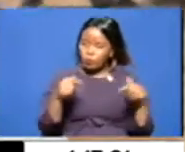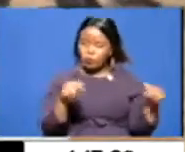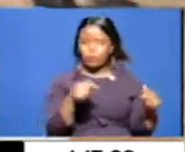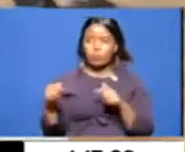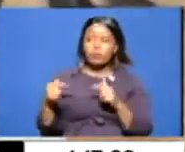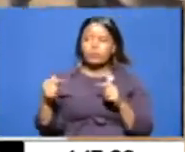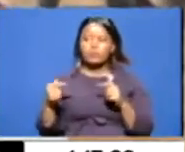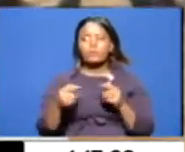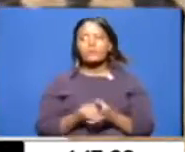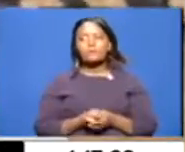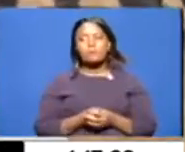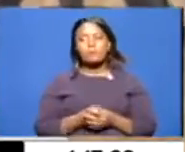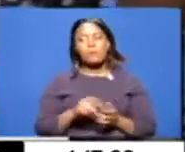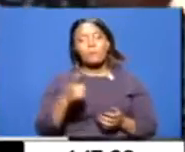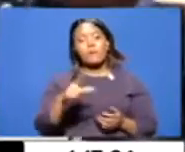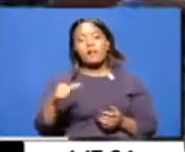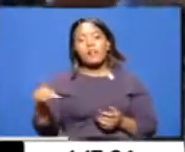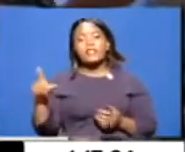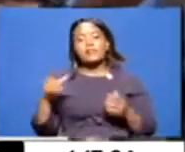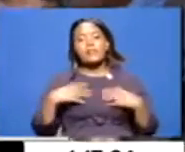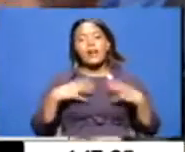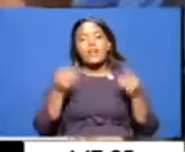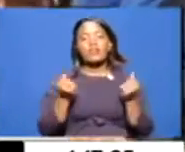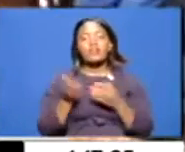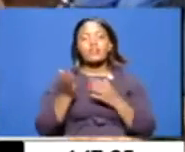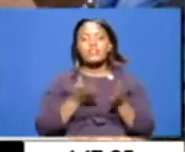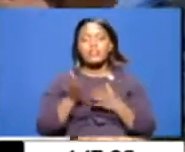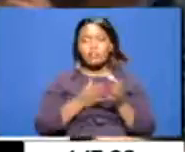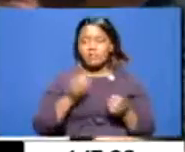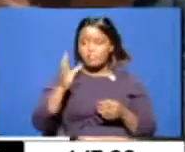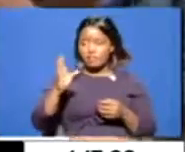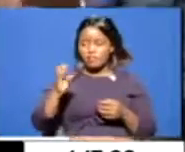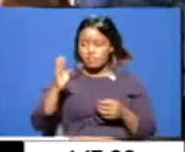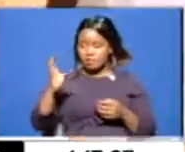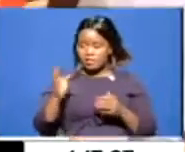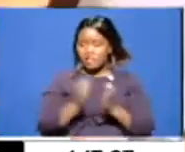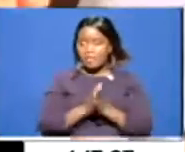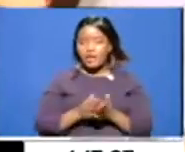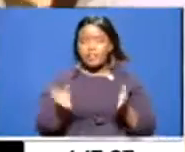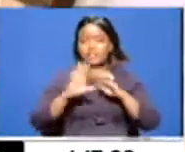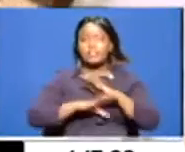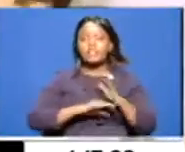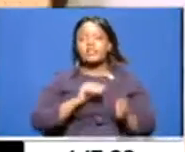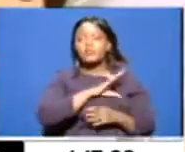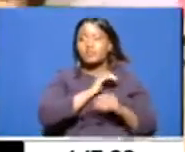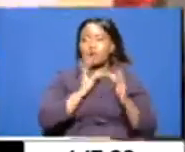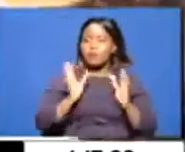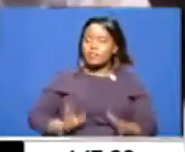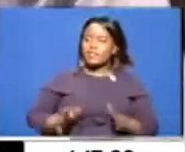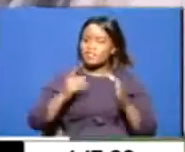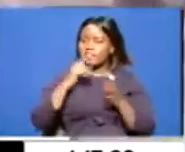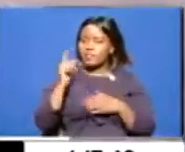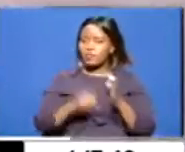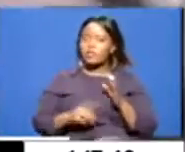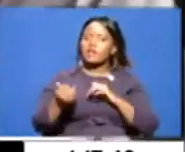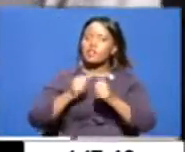Laikipia Health Services CEC Rose Maitai and Kirima Sub-County Deputy Commissioner John Orata observe the sport is a compelling tool to